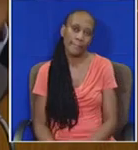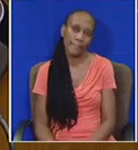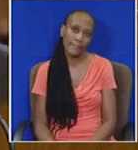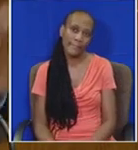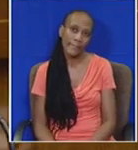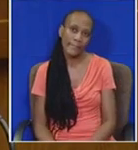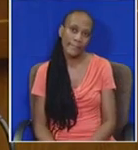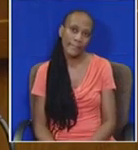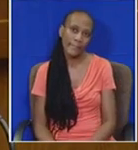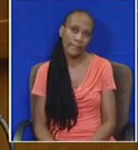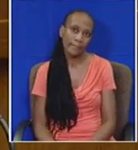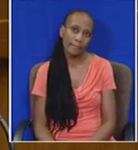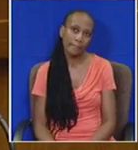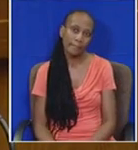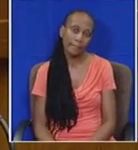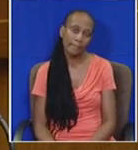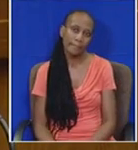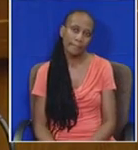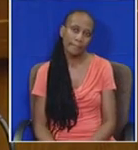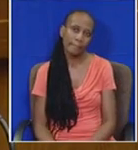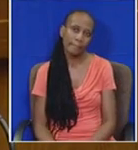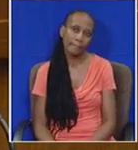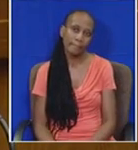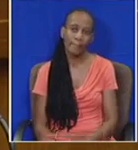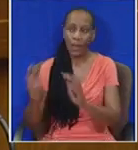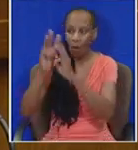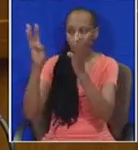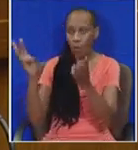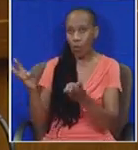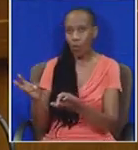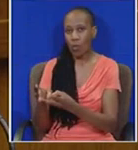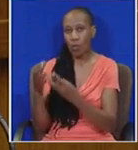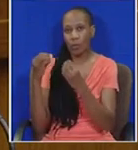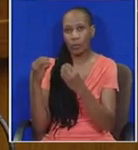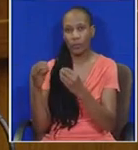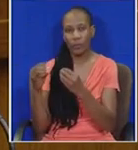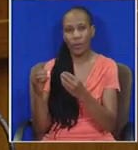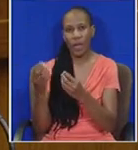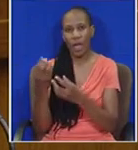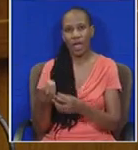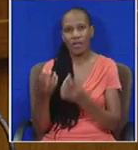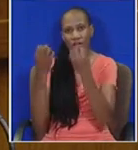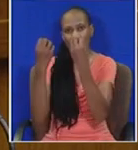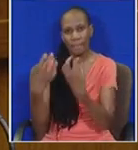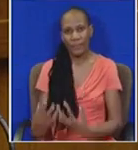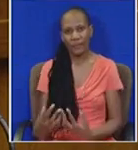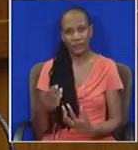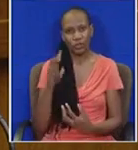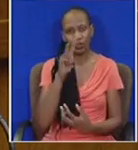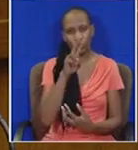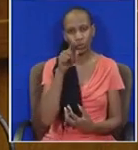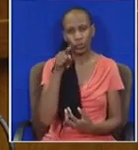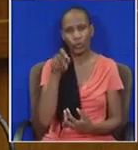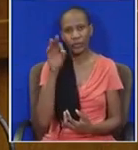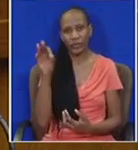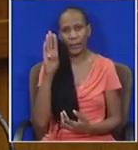The 10th largest bank in the world, with total asset worth over 2 trillion in US dollars, is the